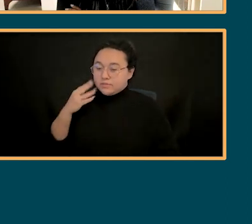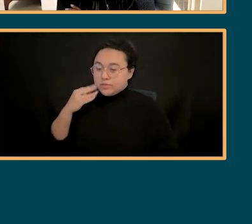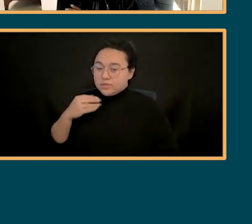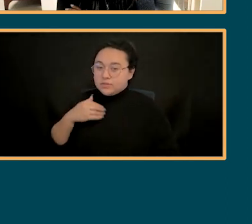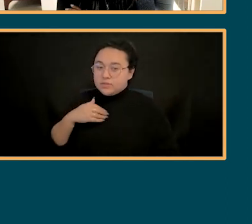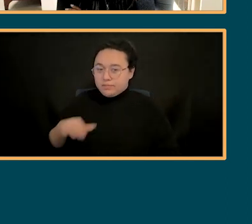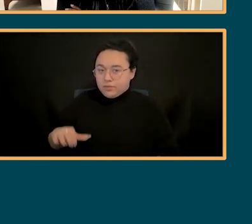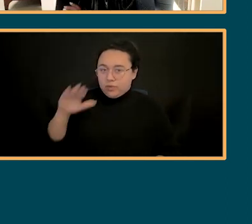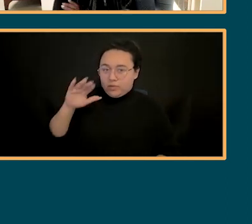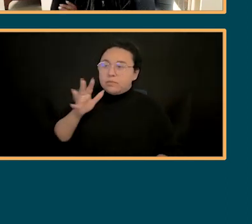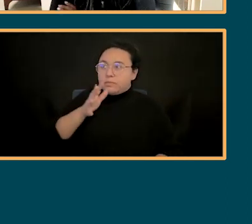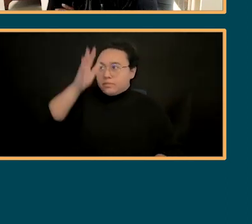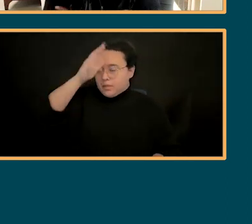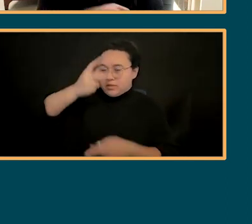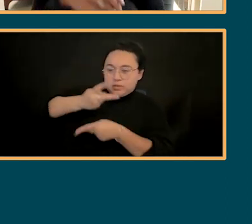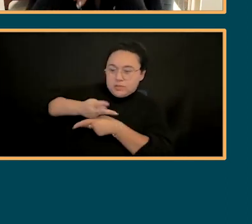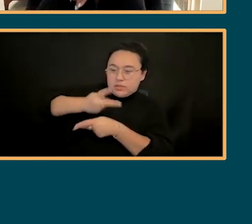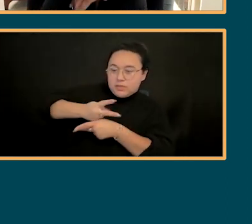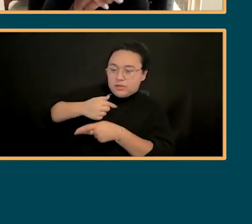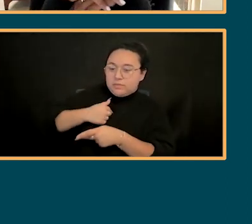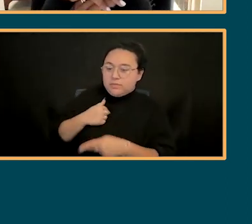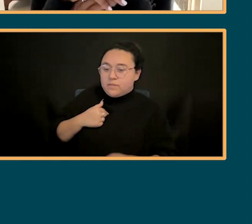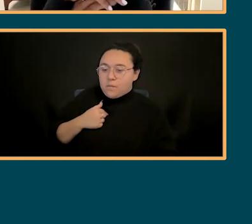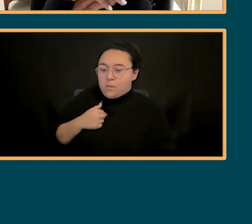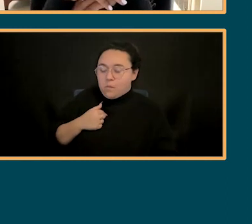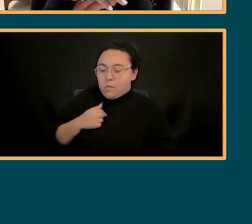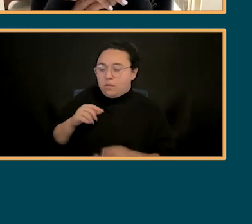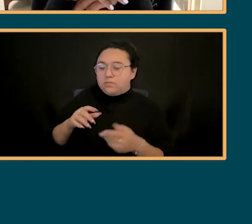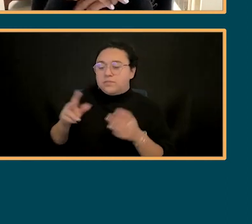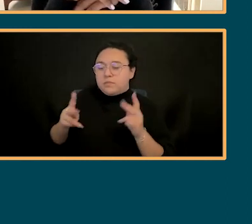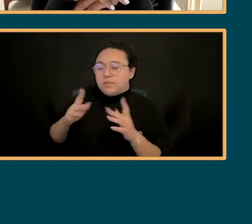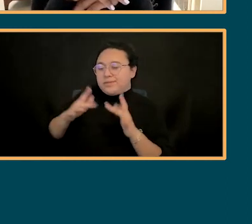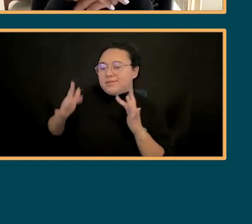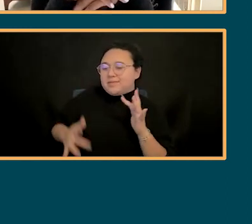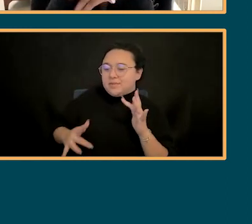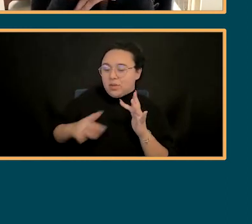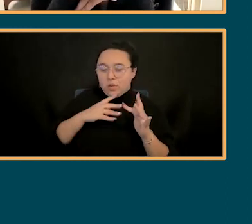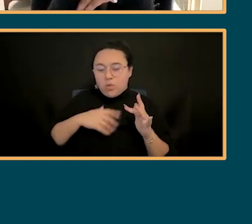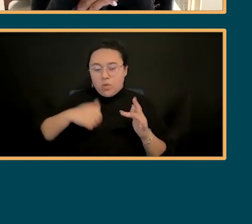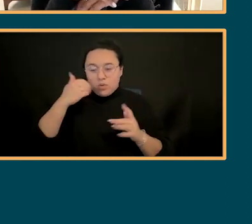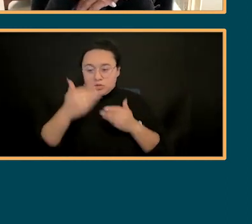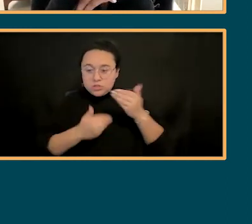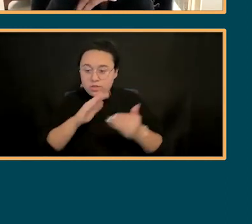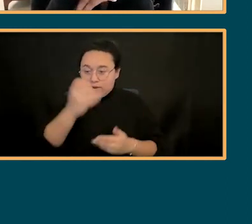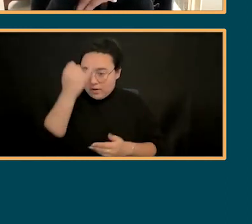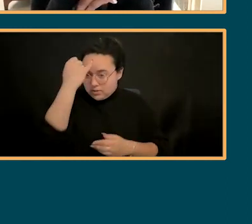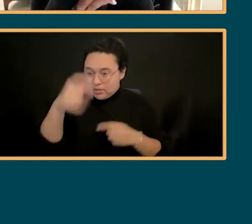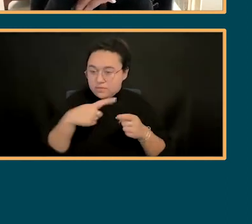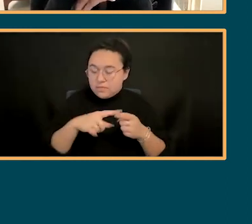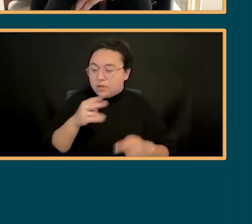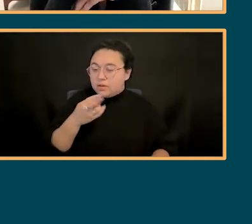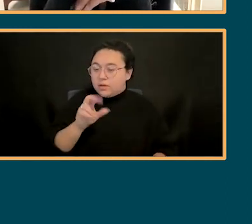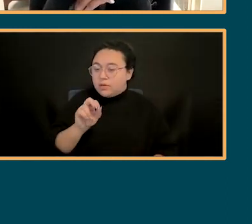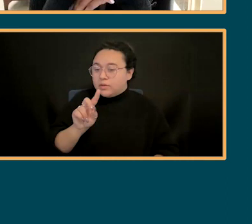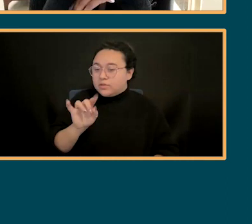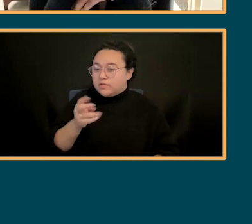I think there's tends to be a disconnect between people of older generations and their ideas surrounding neurodivergence, and